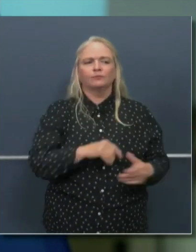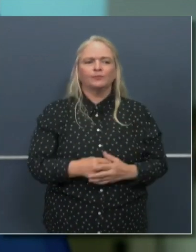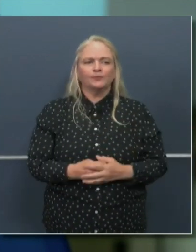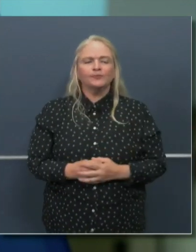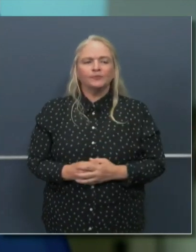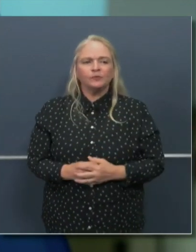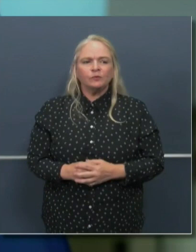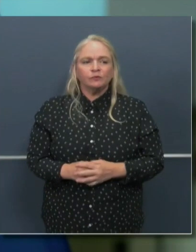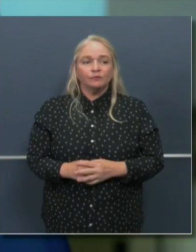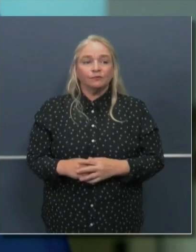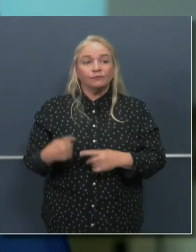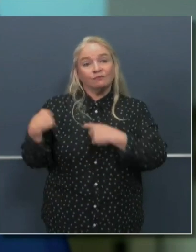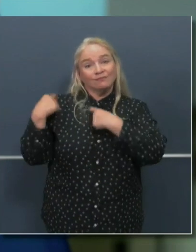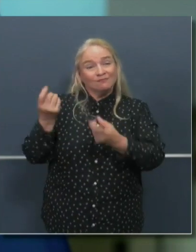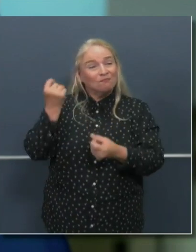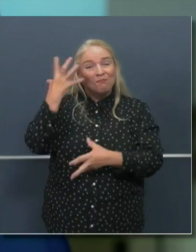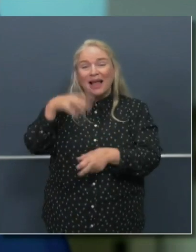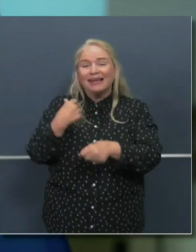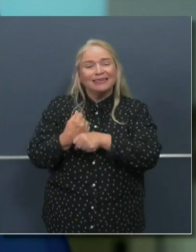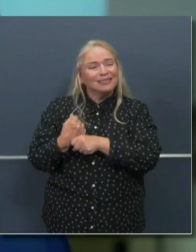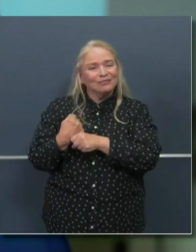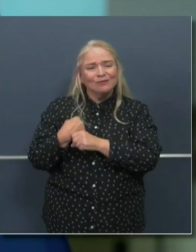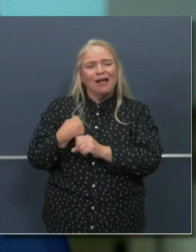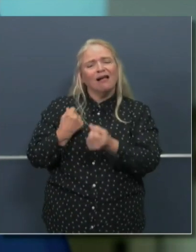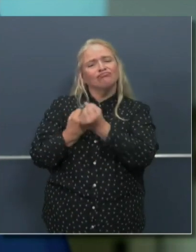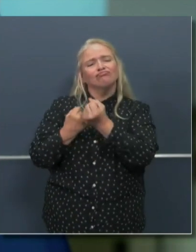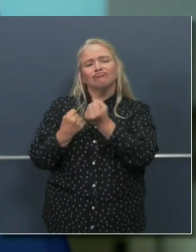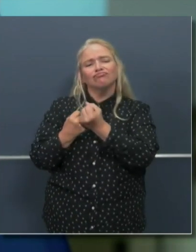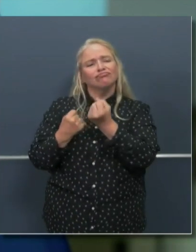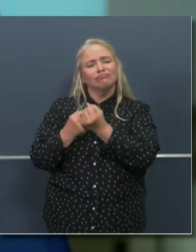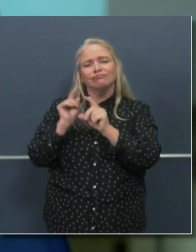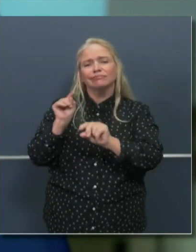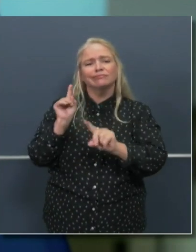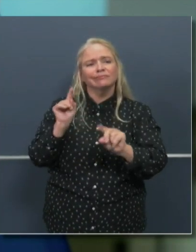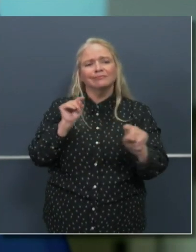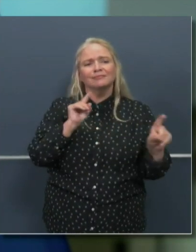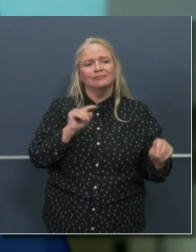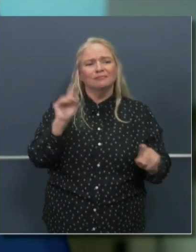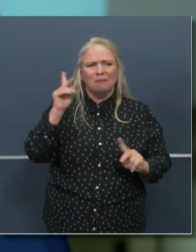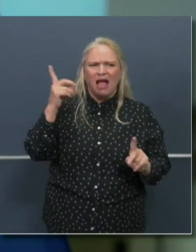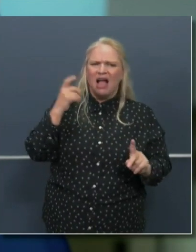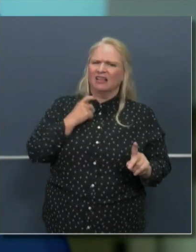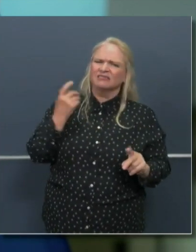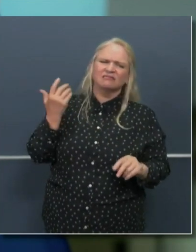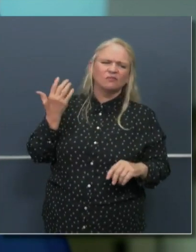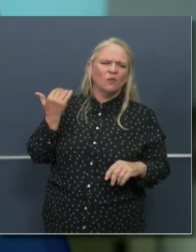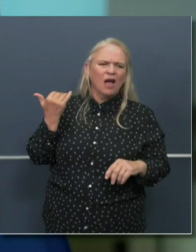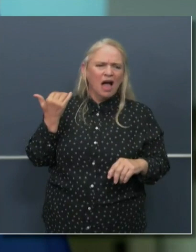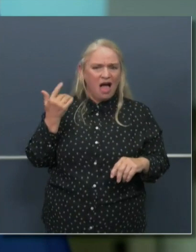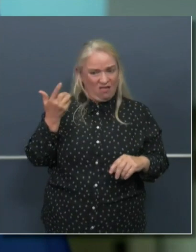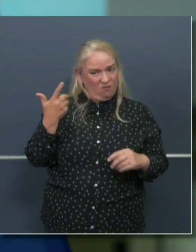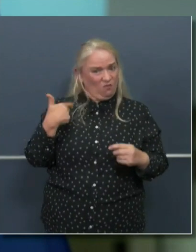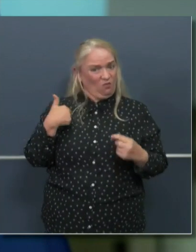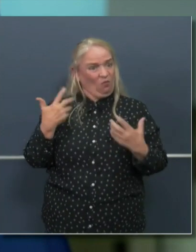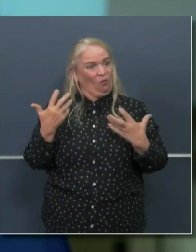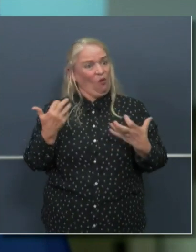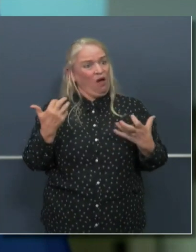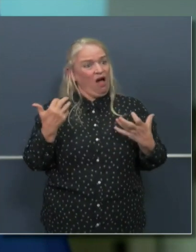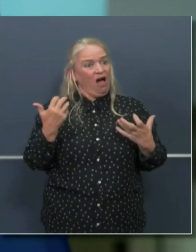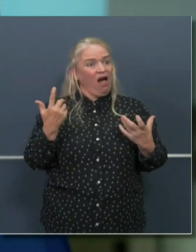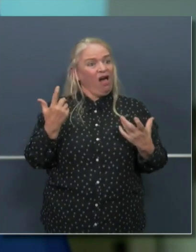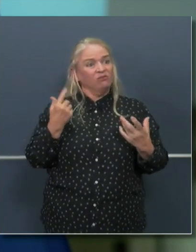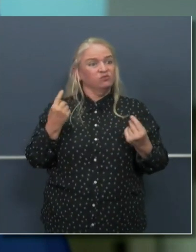for decades, big cause of the why. When one answers why do you want to do certain things in